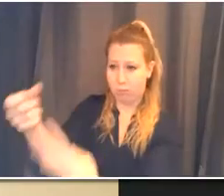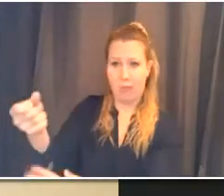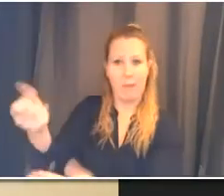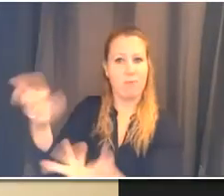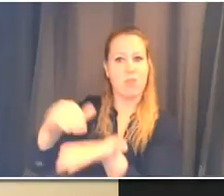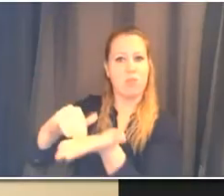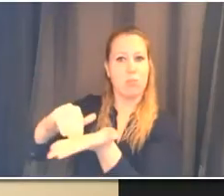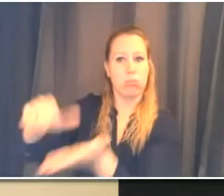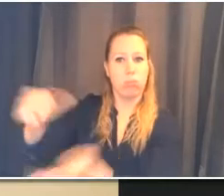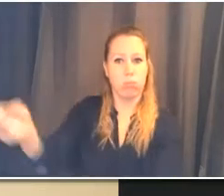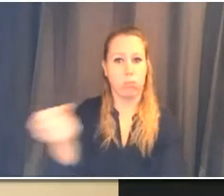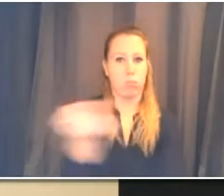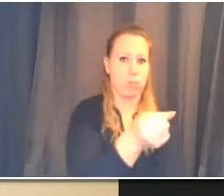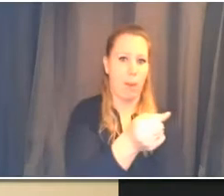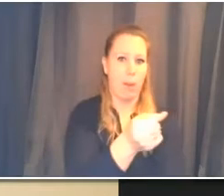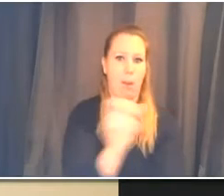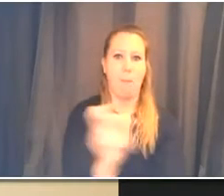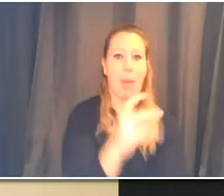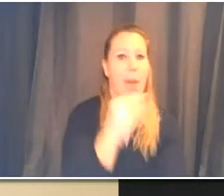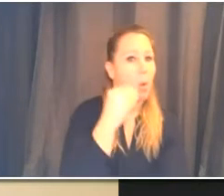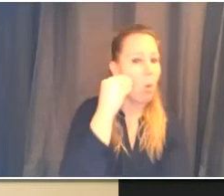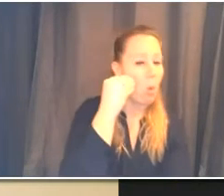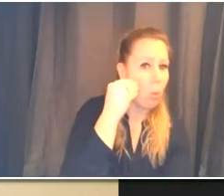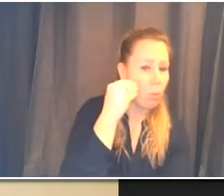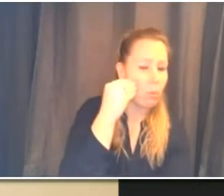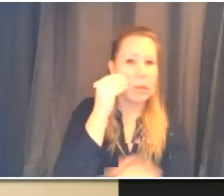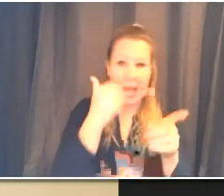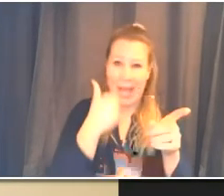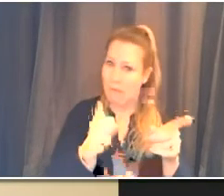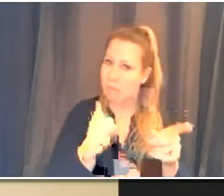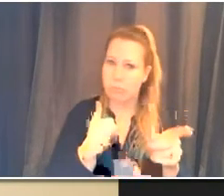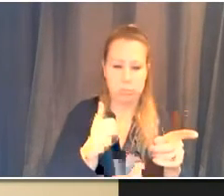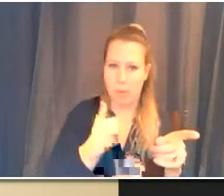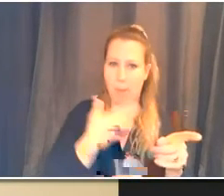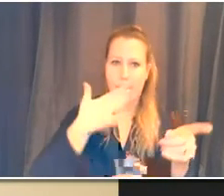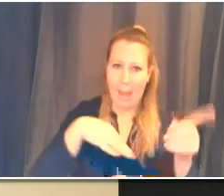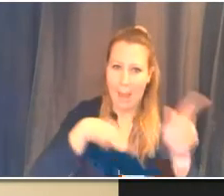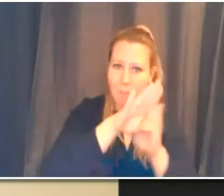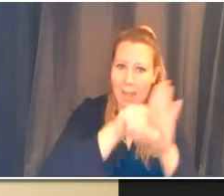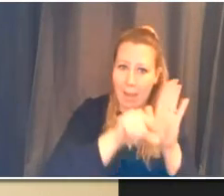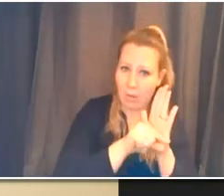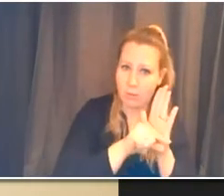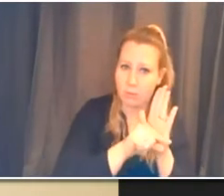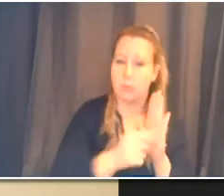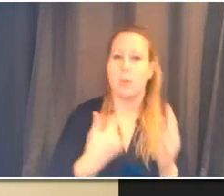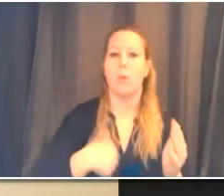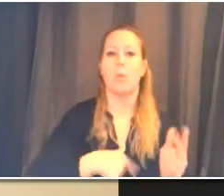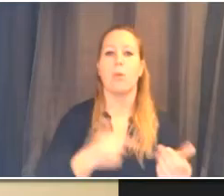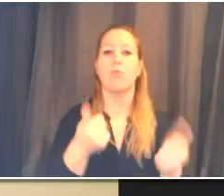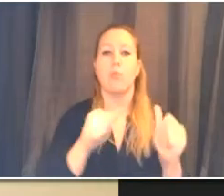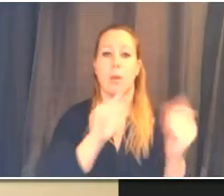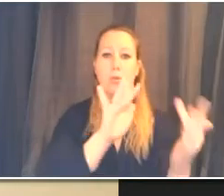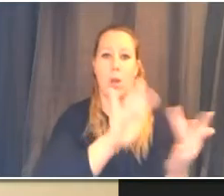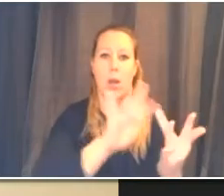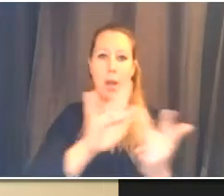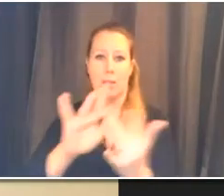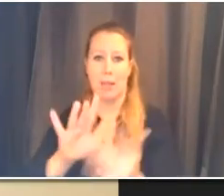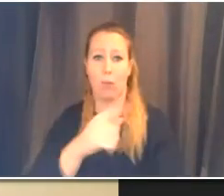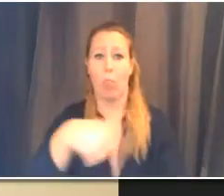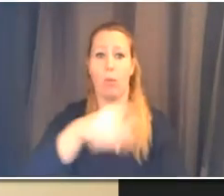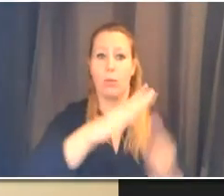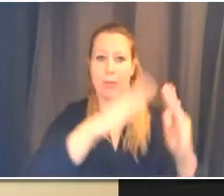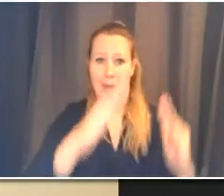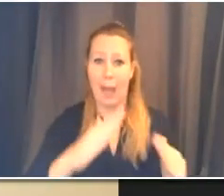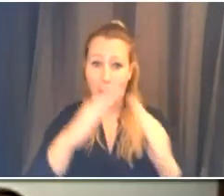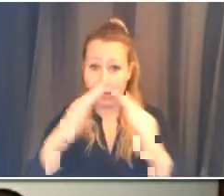me let me just go back to your testimony I think you testified that you check up on DV victims to to three times a month is